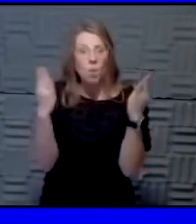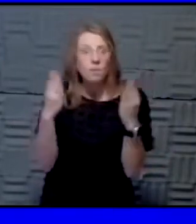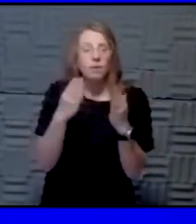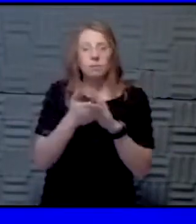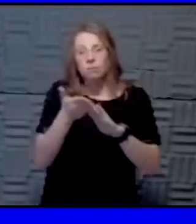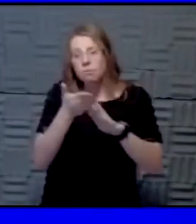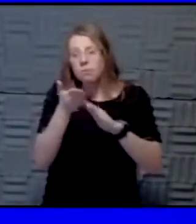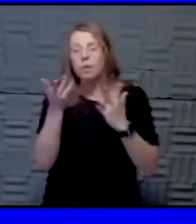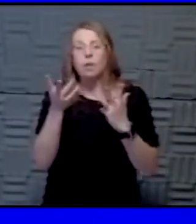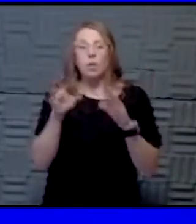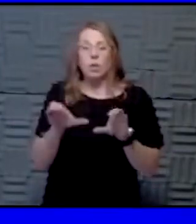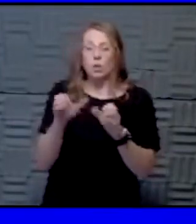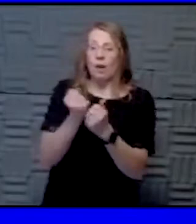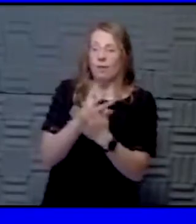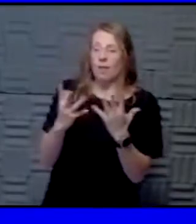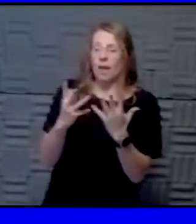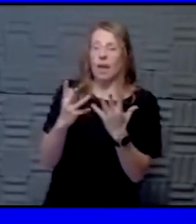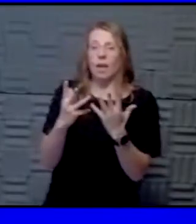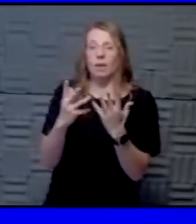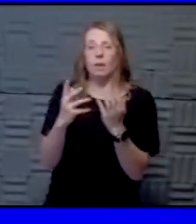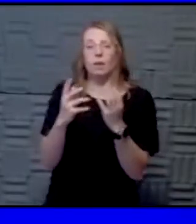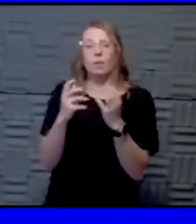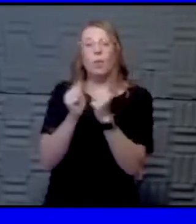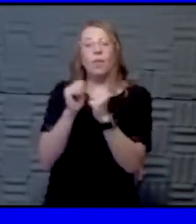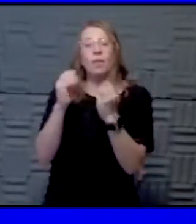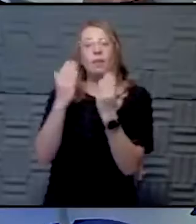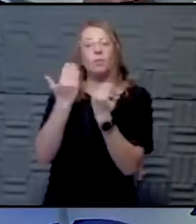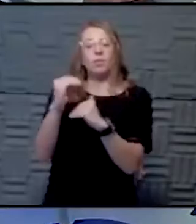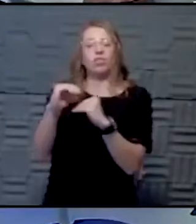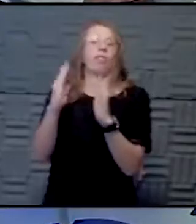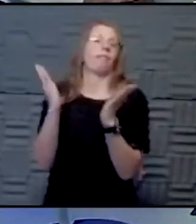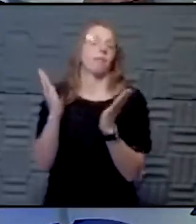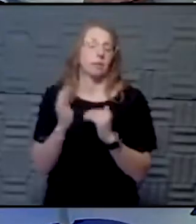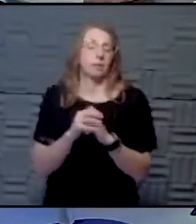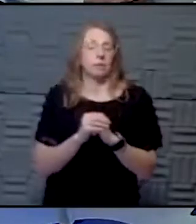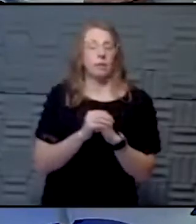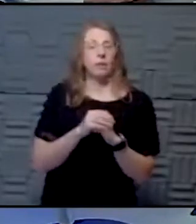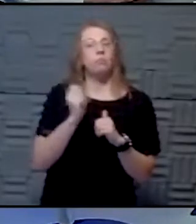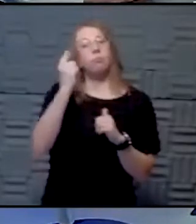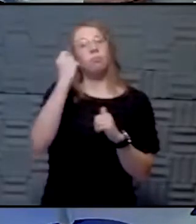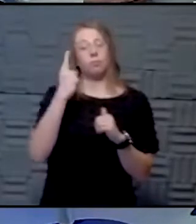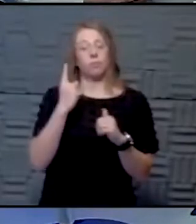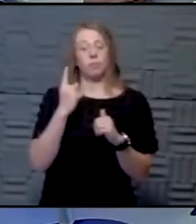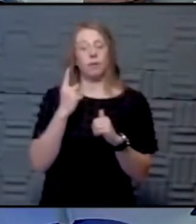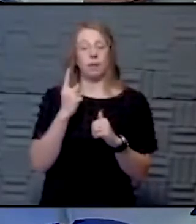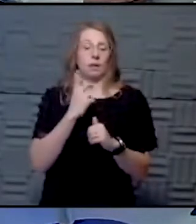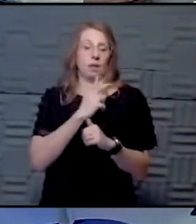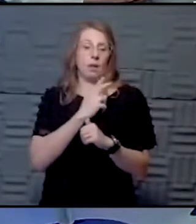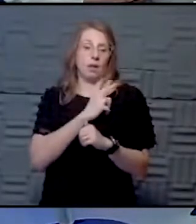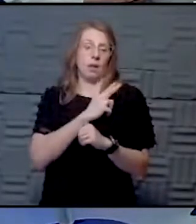to do what you're doing now that some of the restrictions have lifted. I would just say, I think in our lane, I'm nervous about